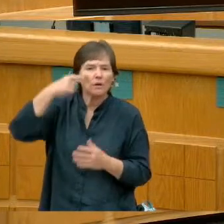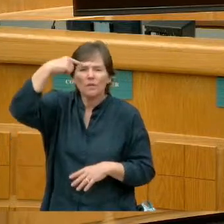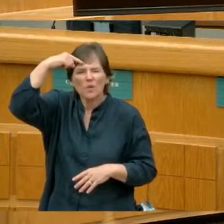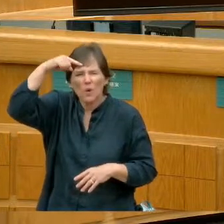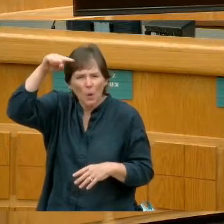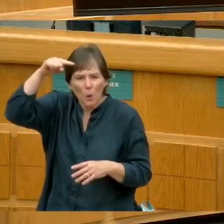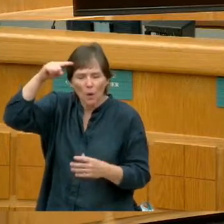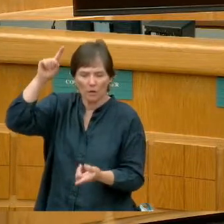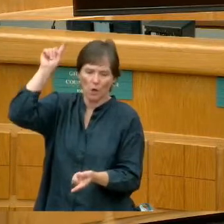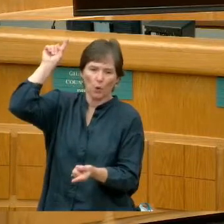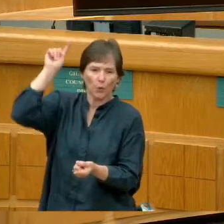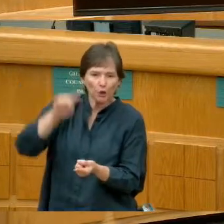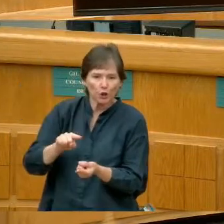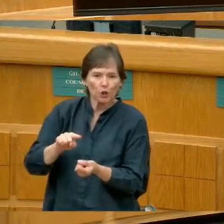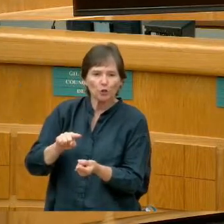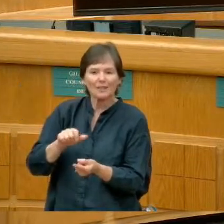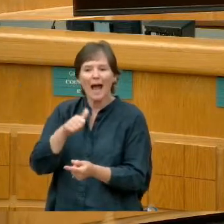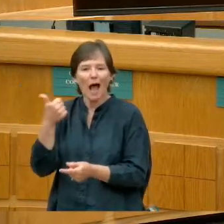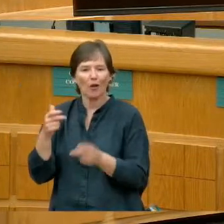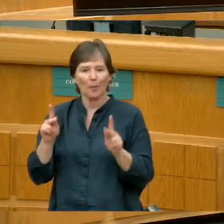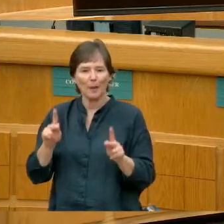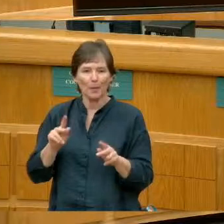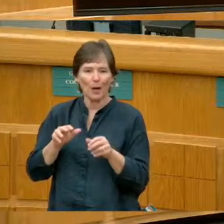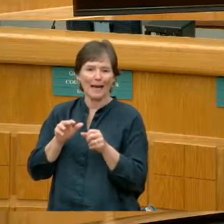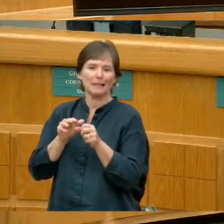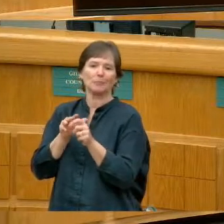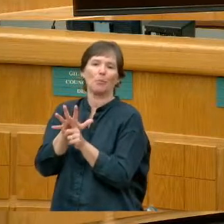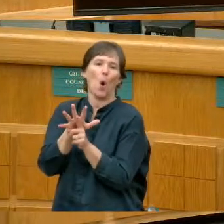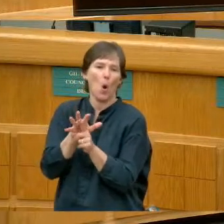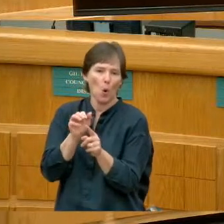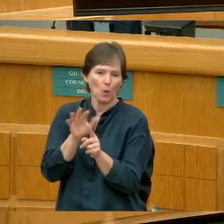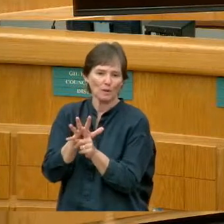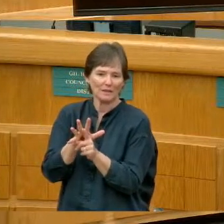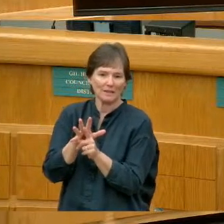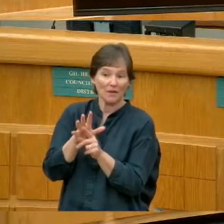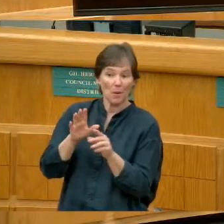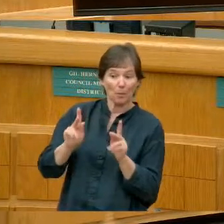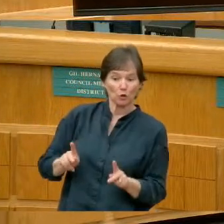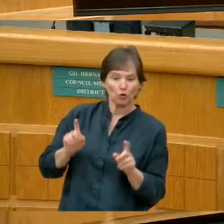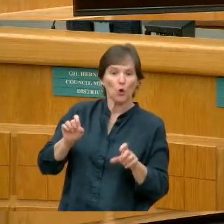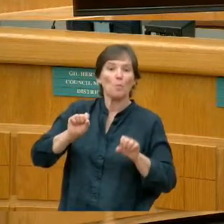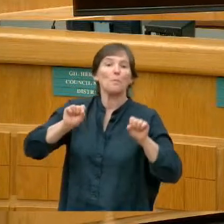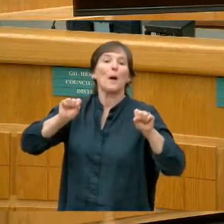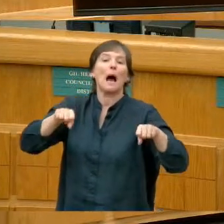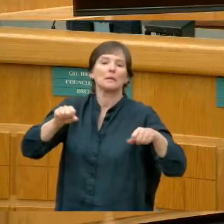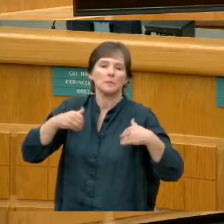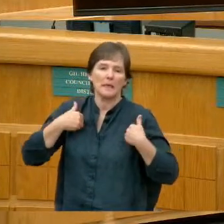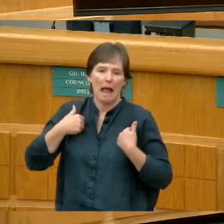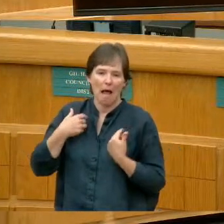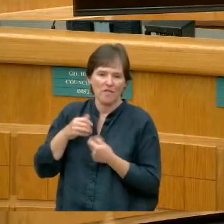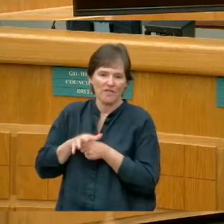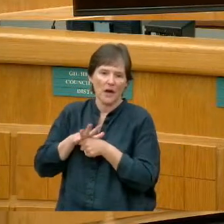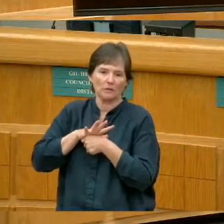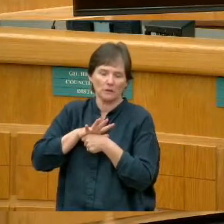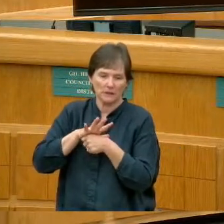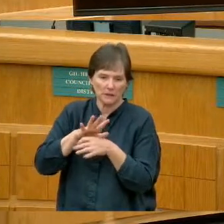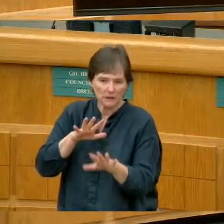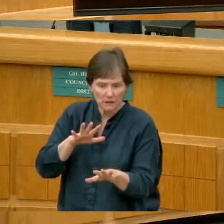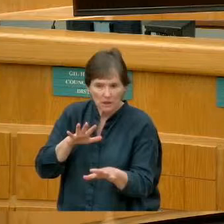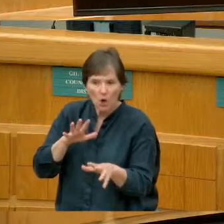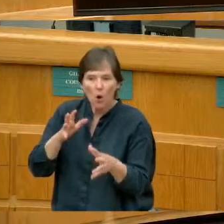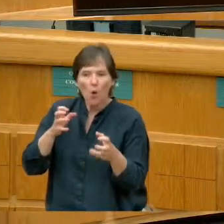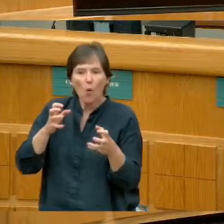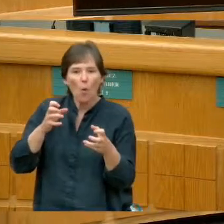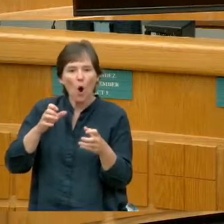COVID-19 away from others. Also, quarantine helps prevent the spread of disease that can occur before a person